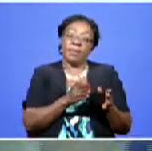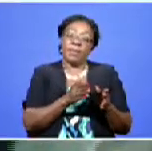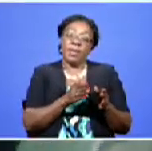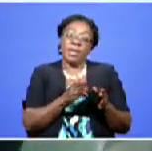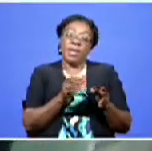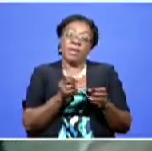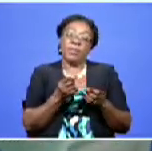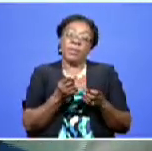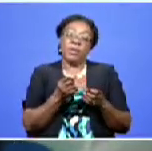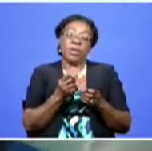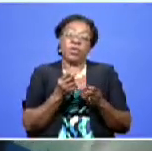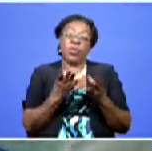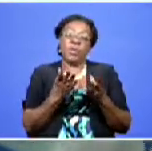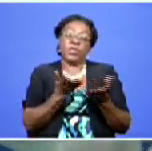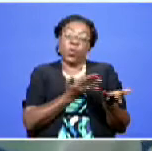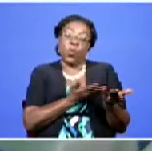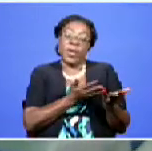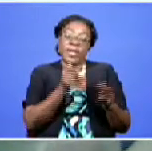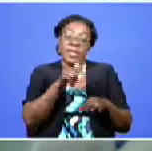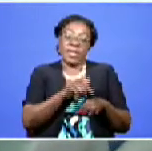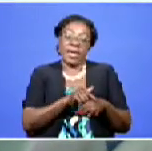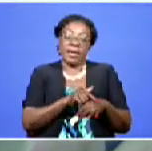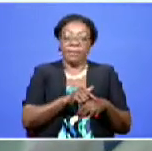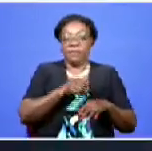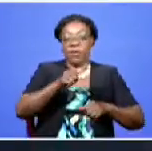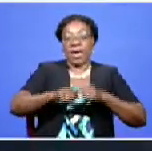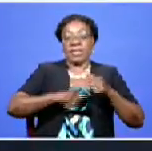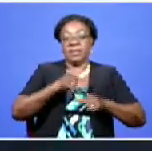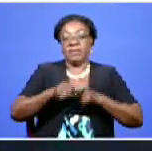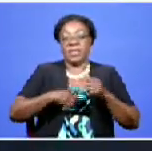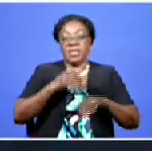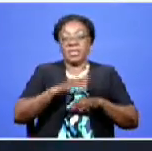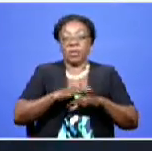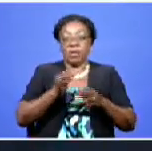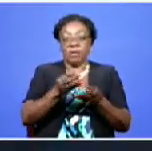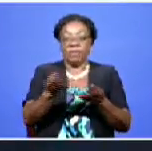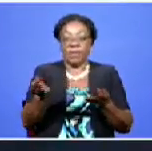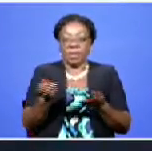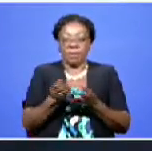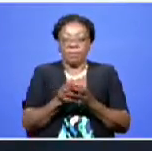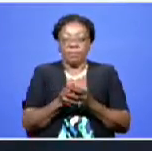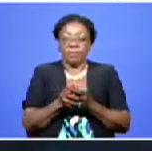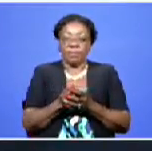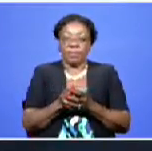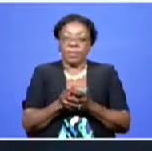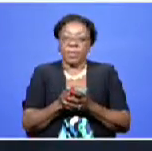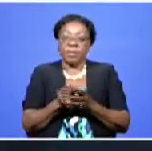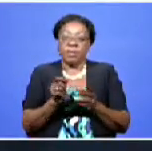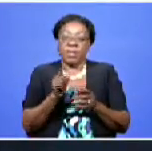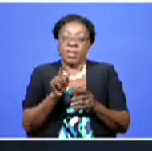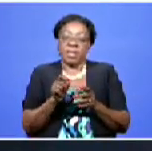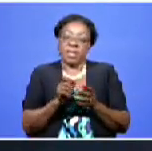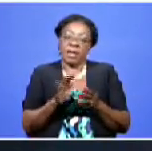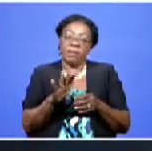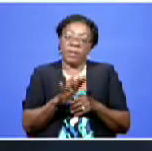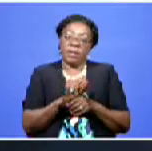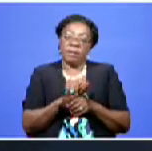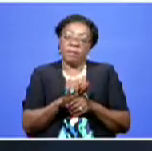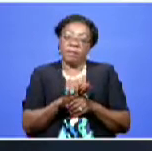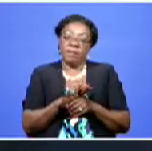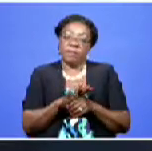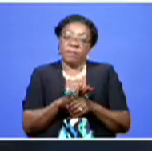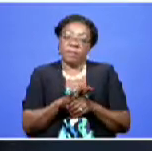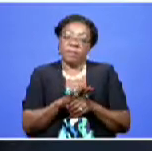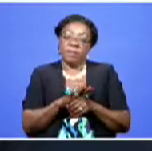much waiting time when it comes to activities during the PE classes. She has some old worn out equipment that didn't even have enough to efficiently